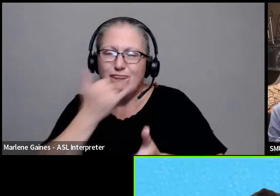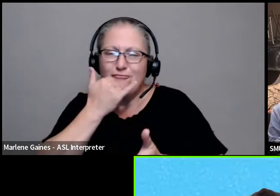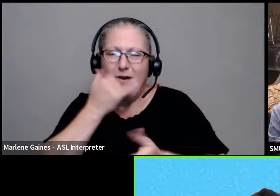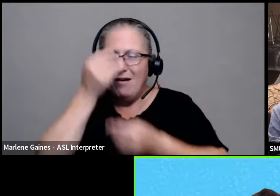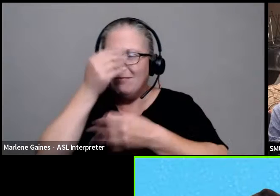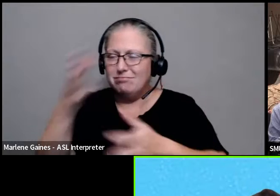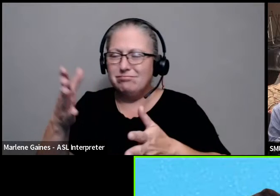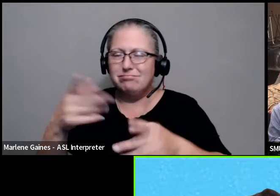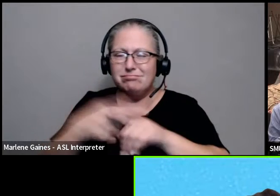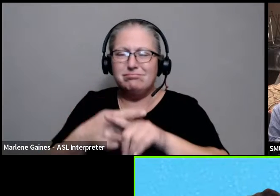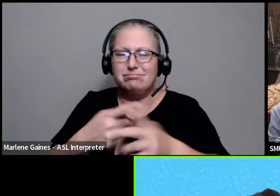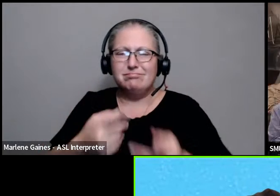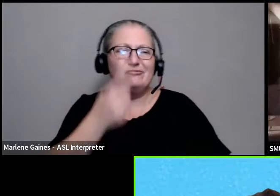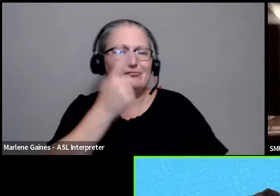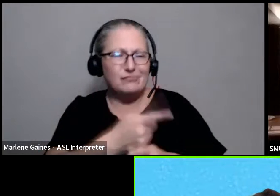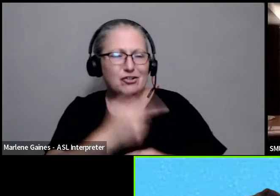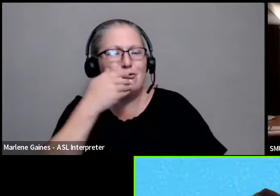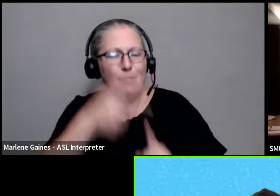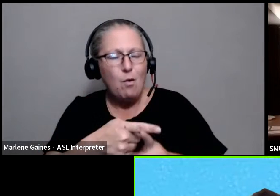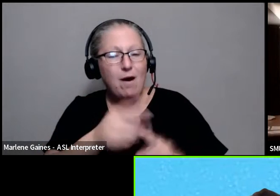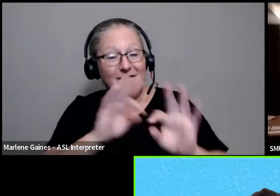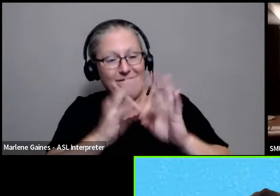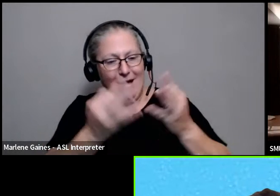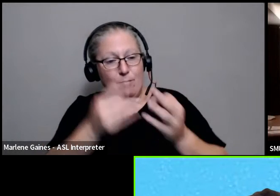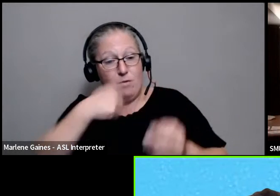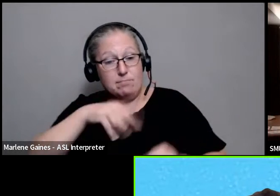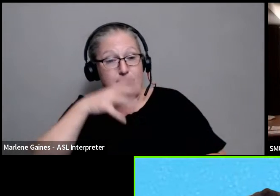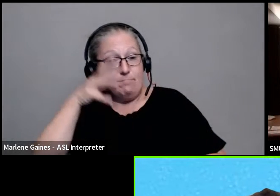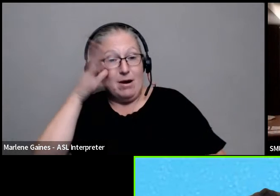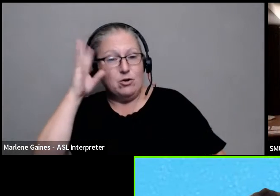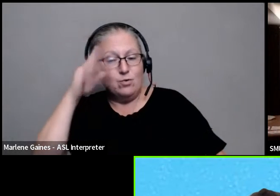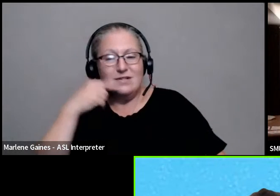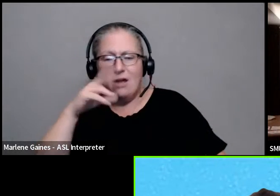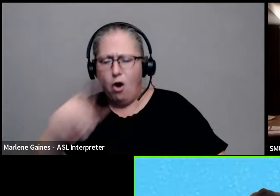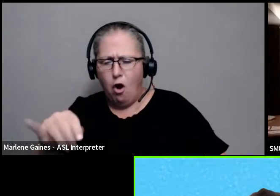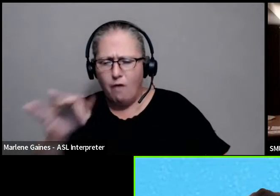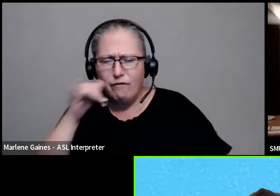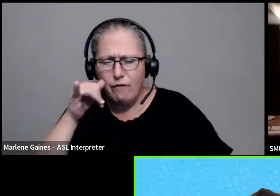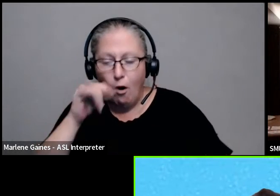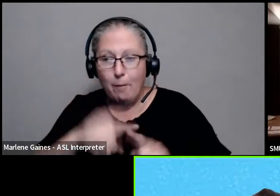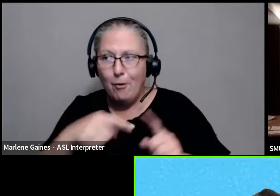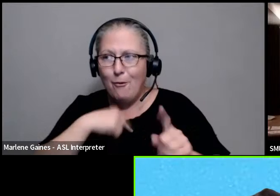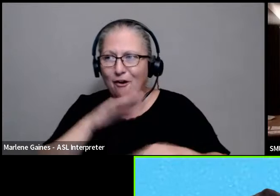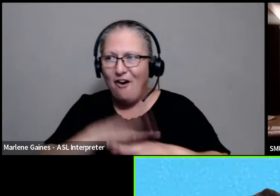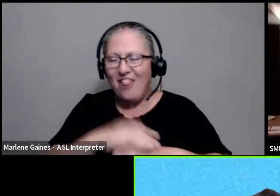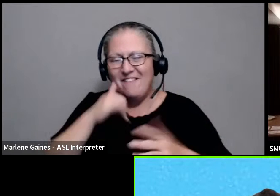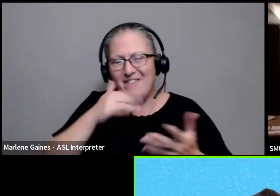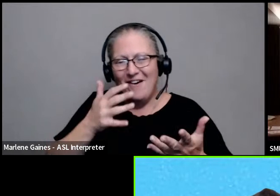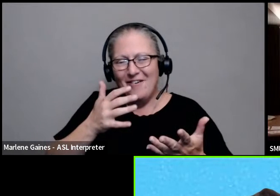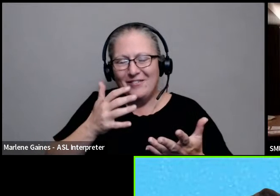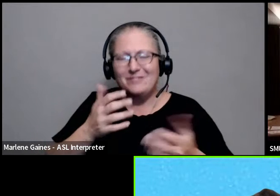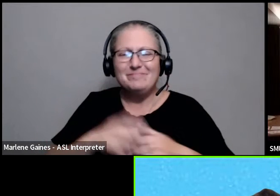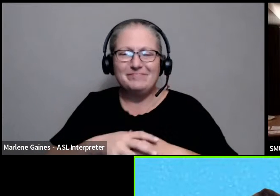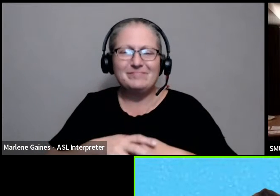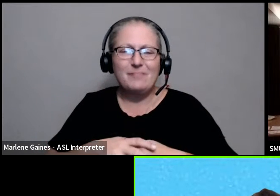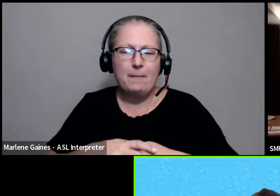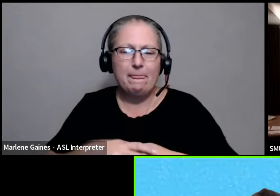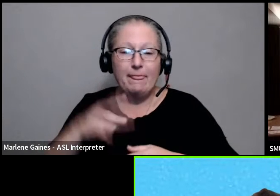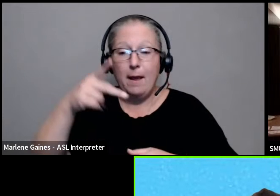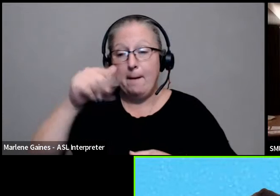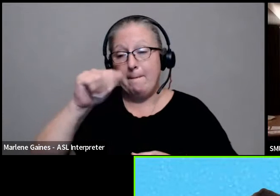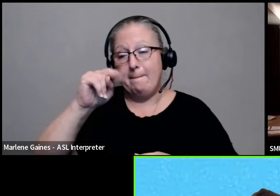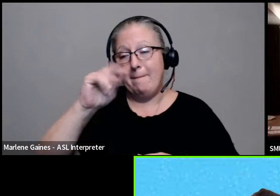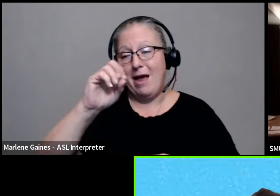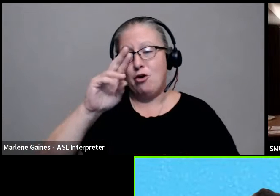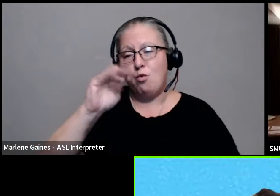families, right? As parents, we say, get off the phone, but we're sitting there with the phone. And the panoramic survey, that's